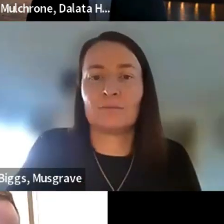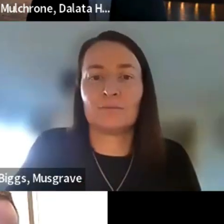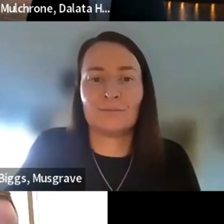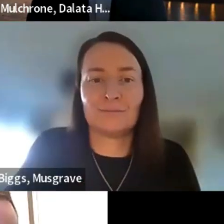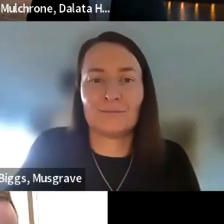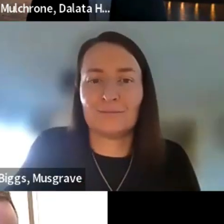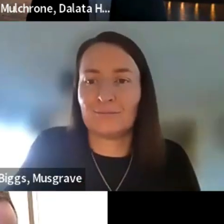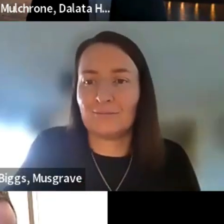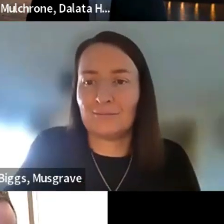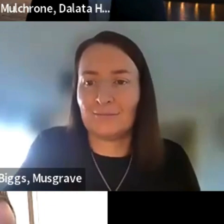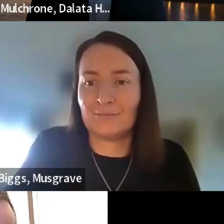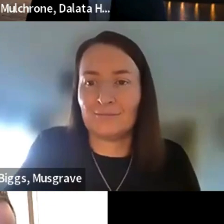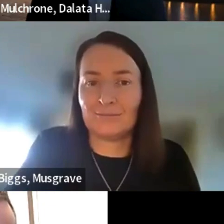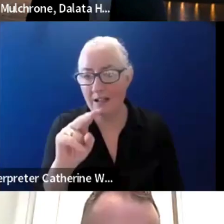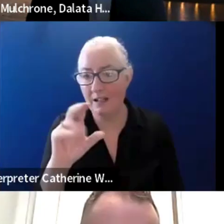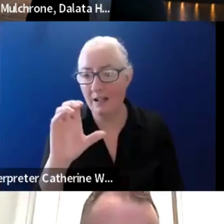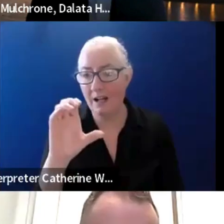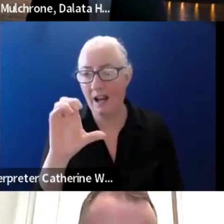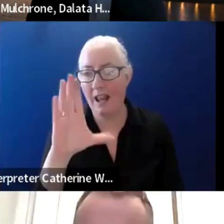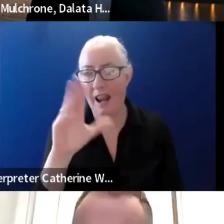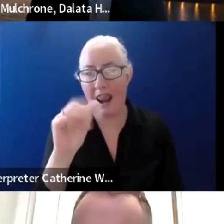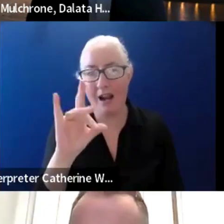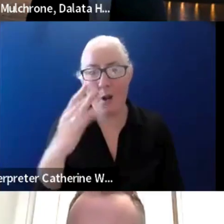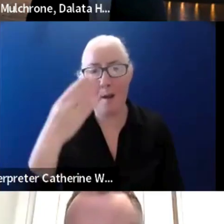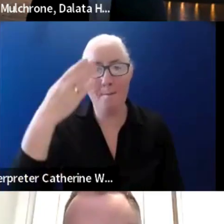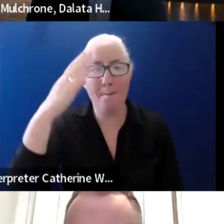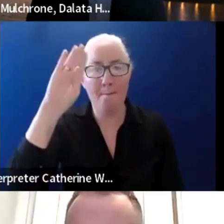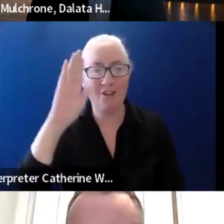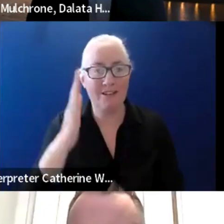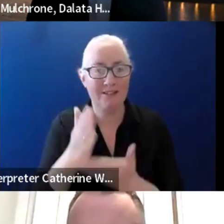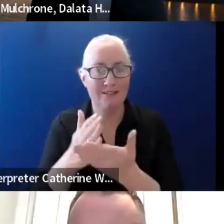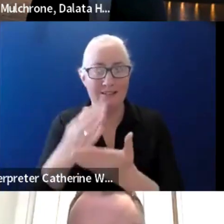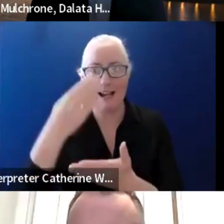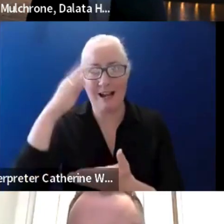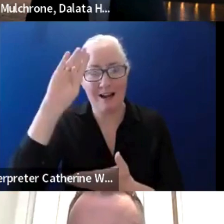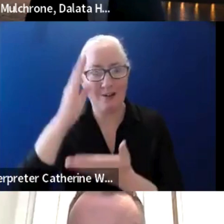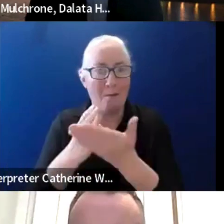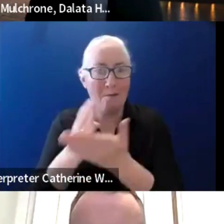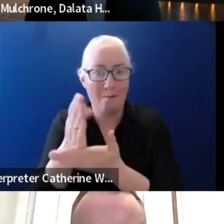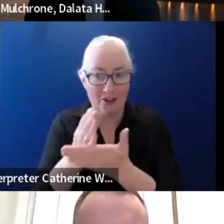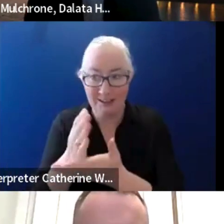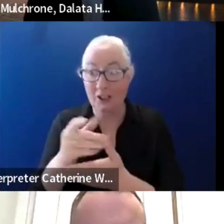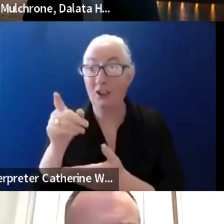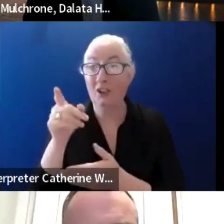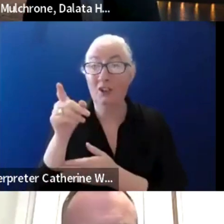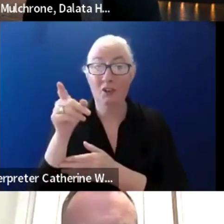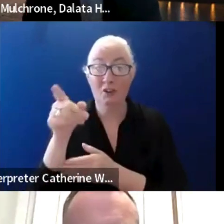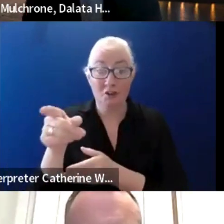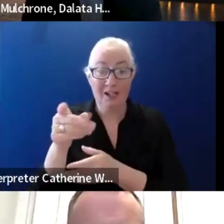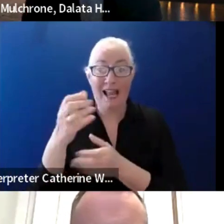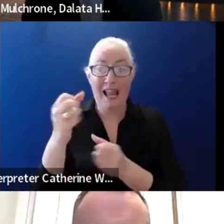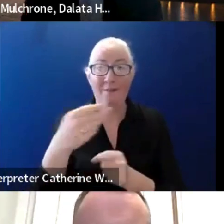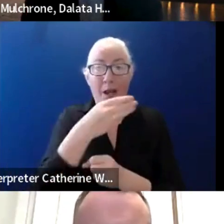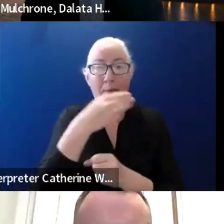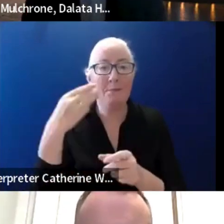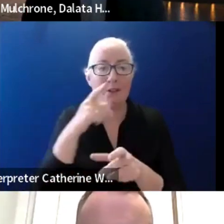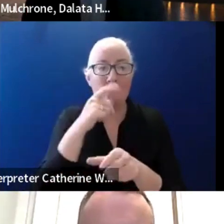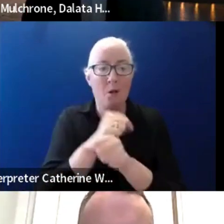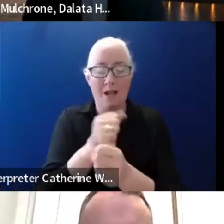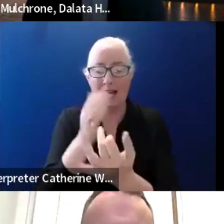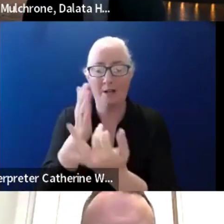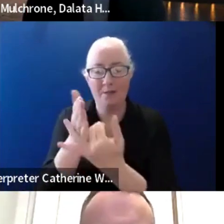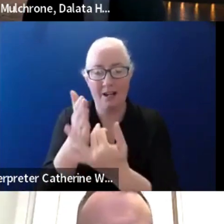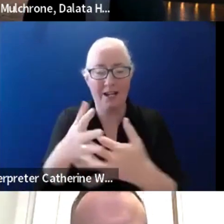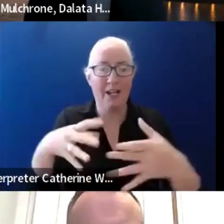Éireann. Christian, Bus Éireann's travel assistance scheme is a pioneering initiative that reflects the organisation's commitment to accessibility,